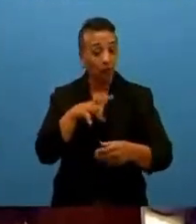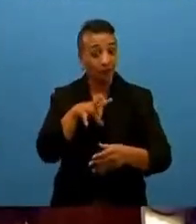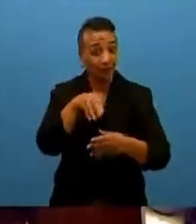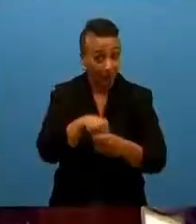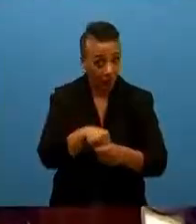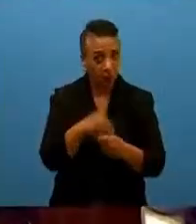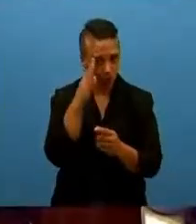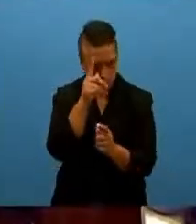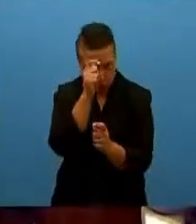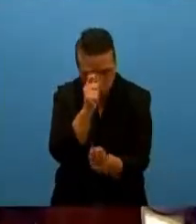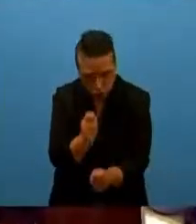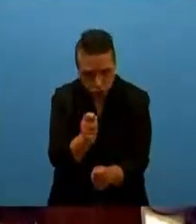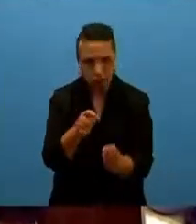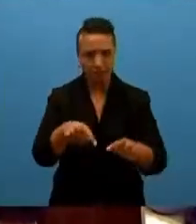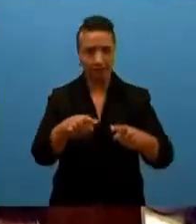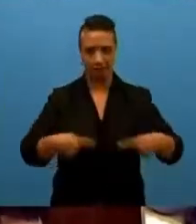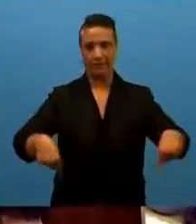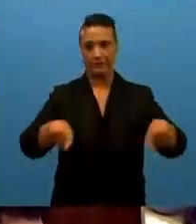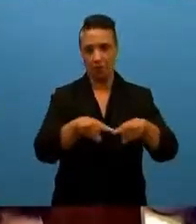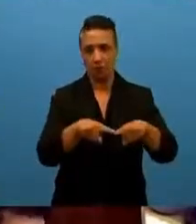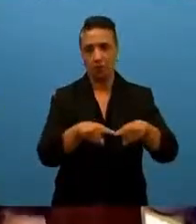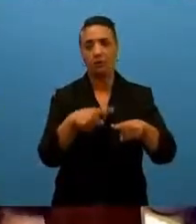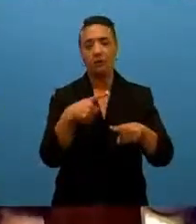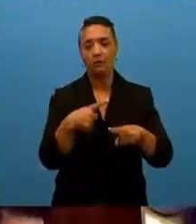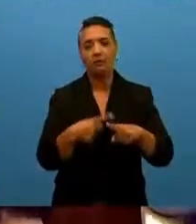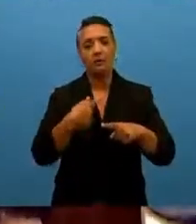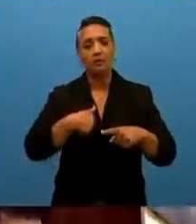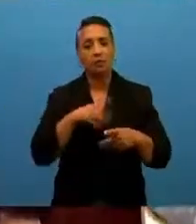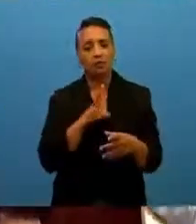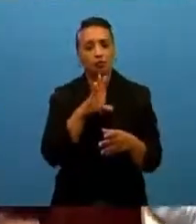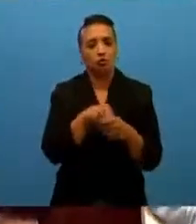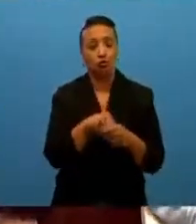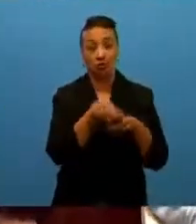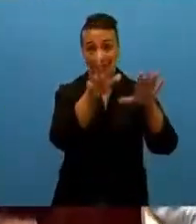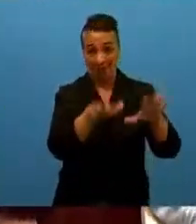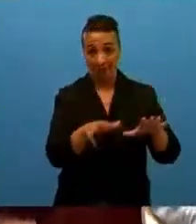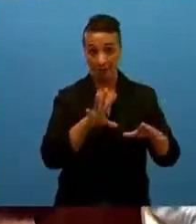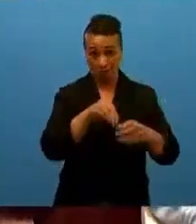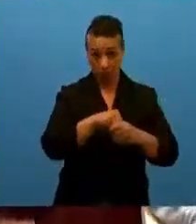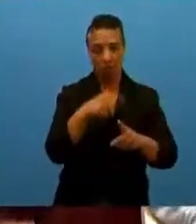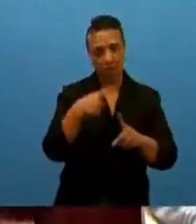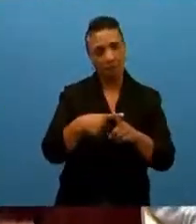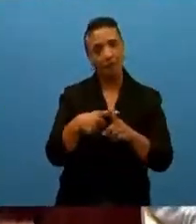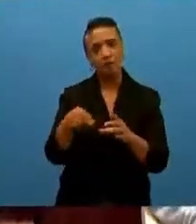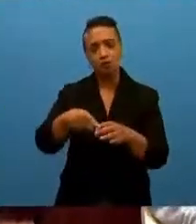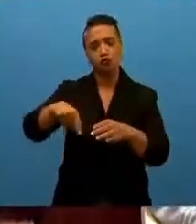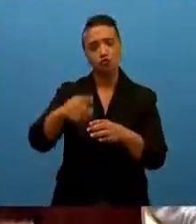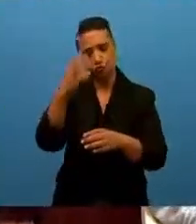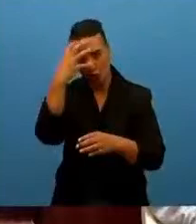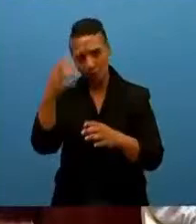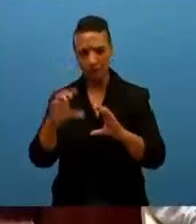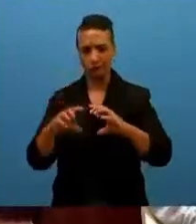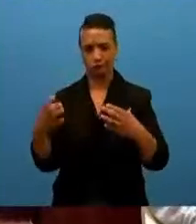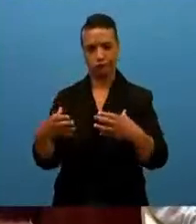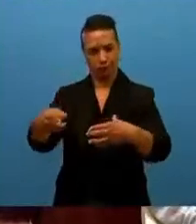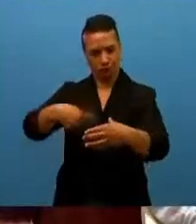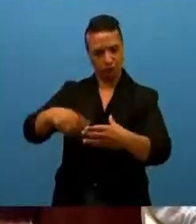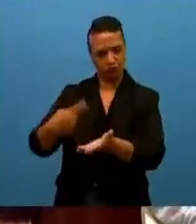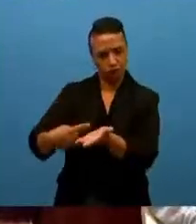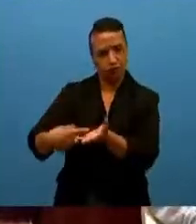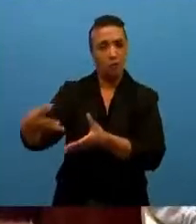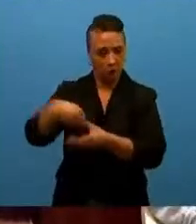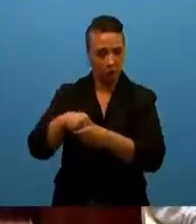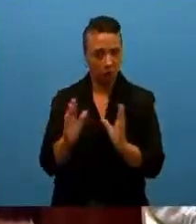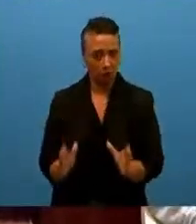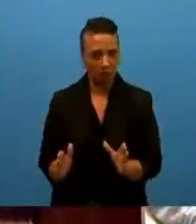of the Council or alternatively initiating an intergovernmental negotiation process. This should include a